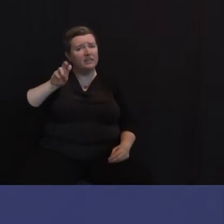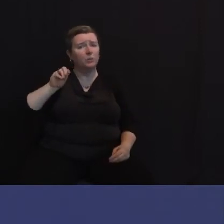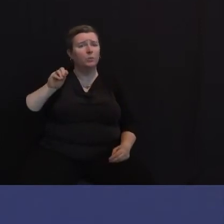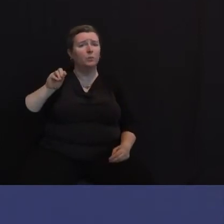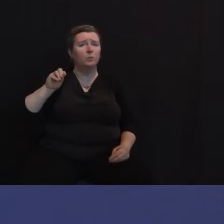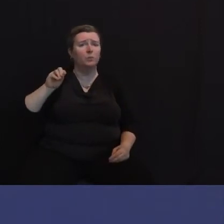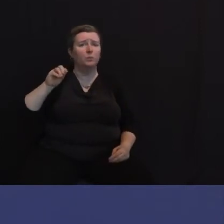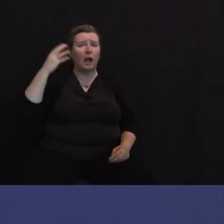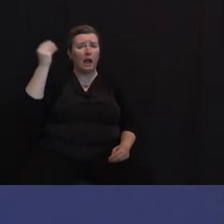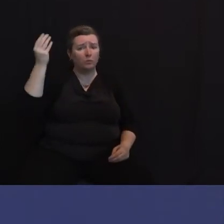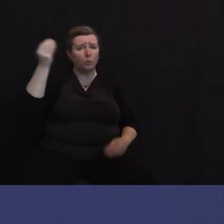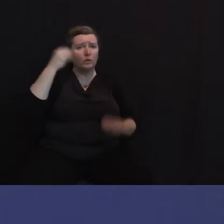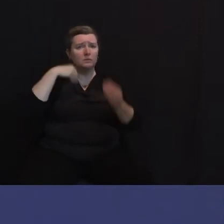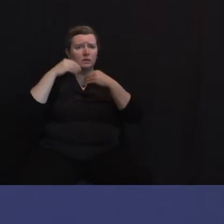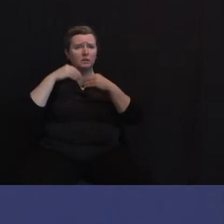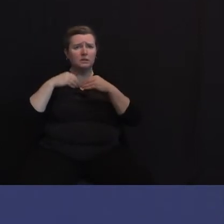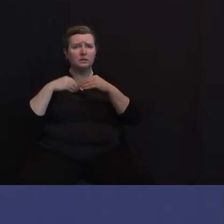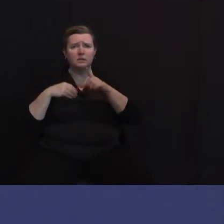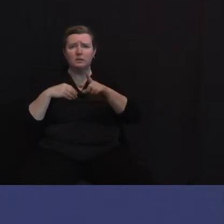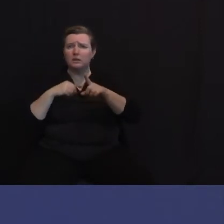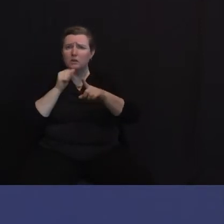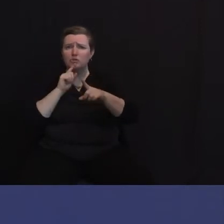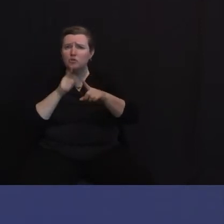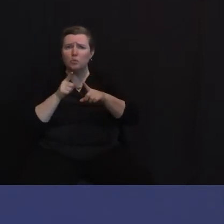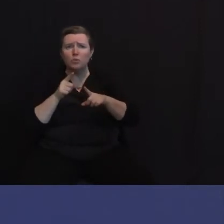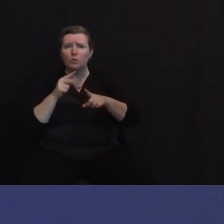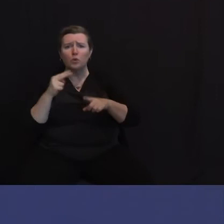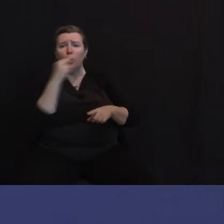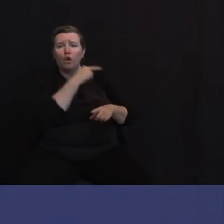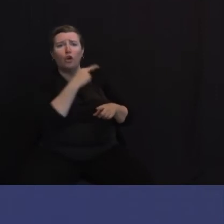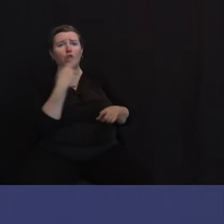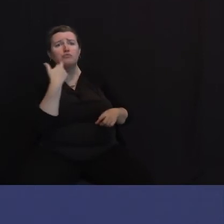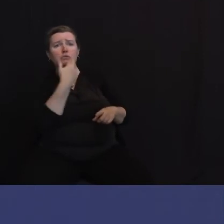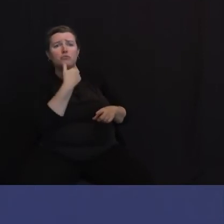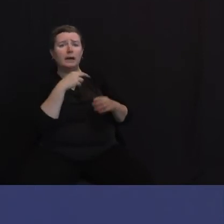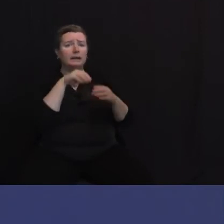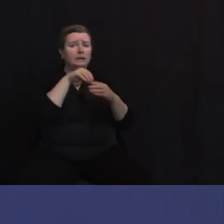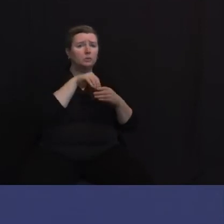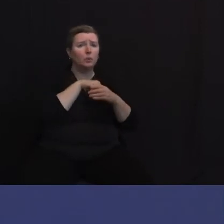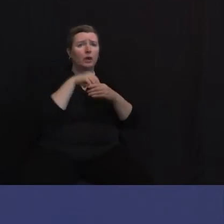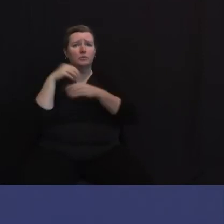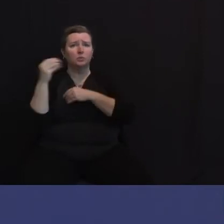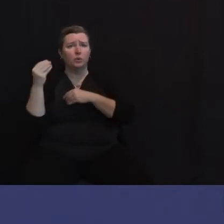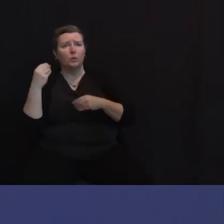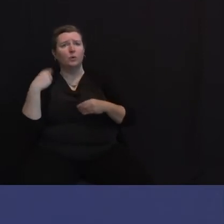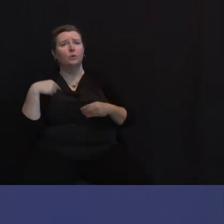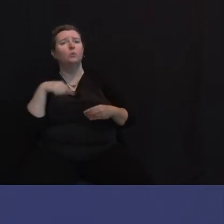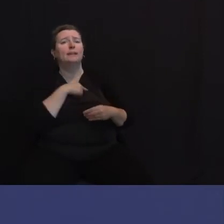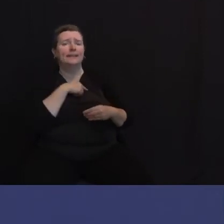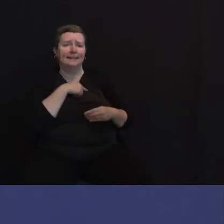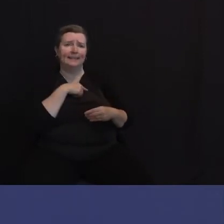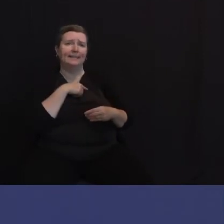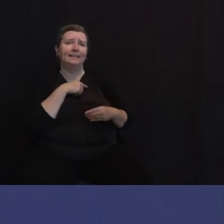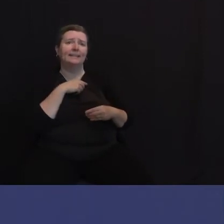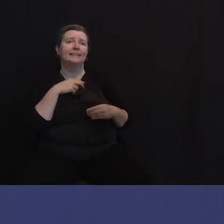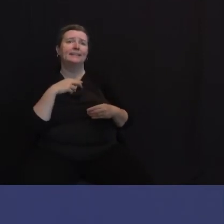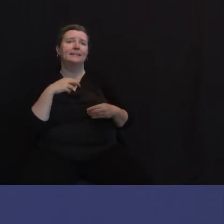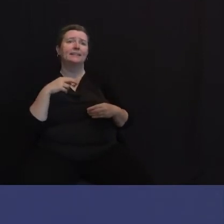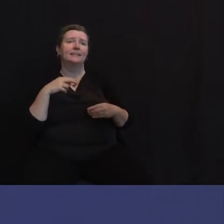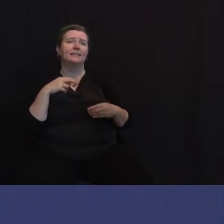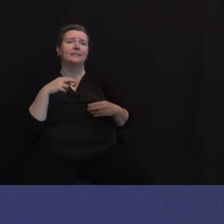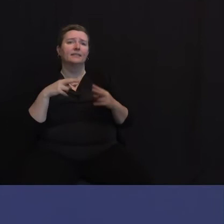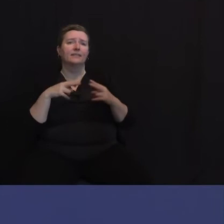at our dining reality, both indoors and outdoors, we have been as consistent as any state in America. And that's not to